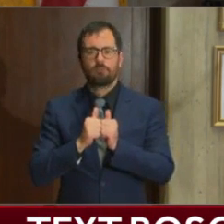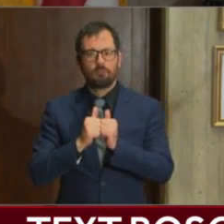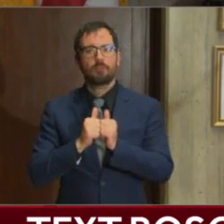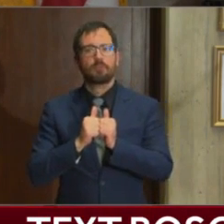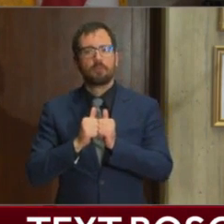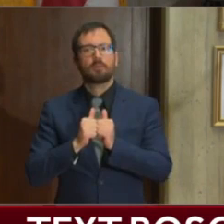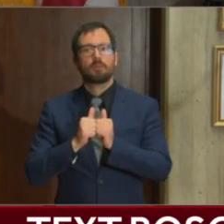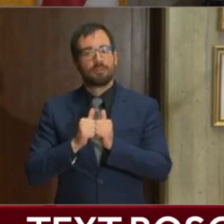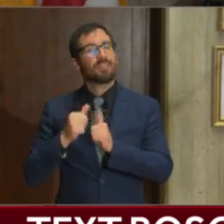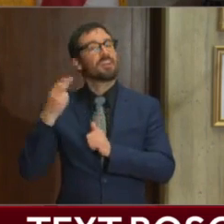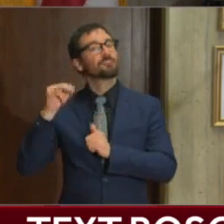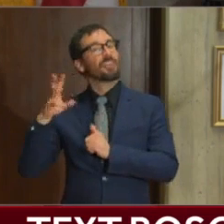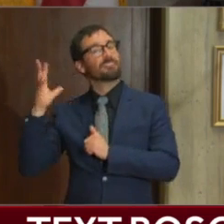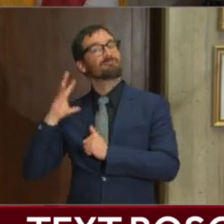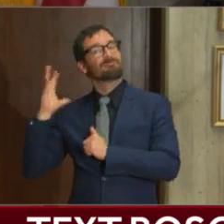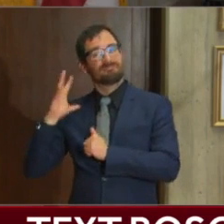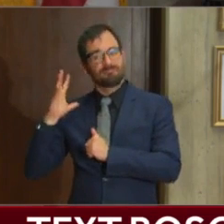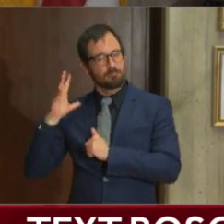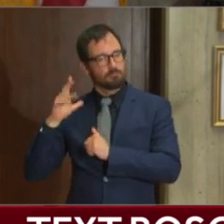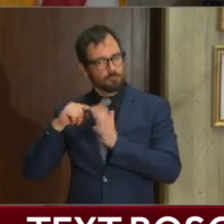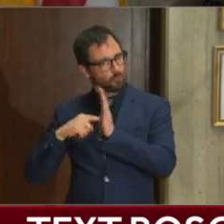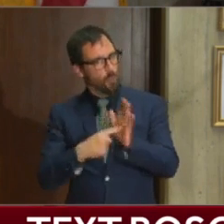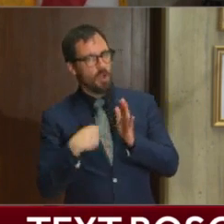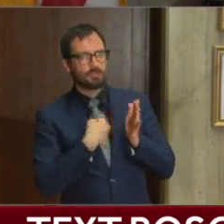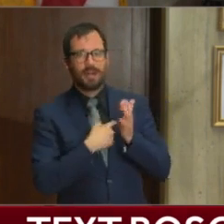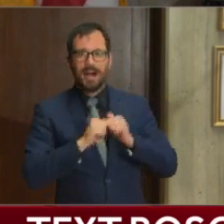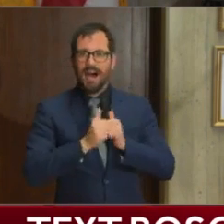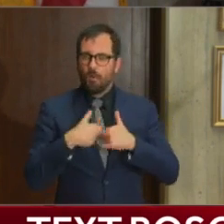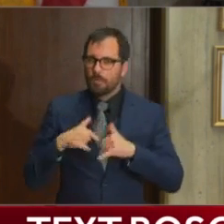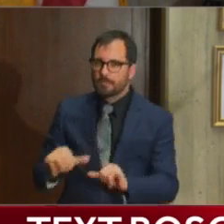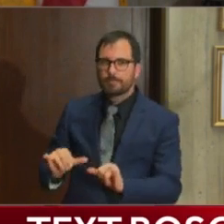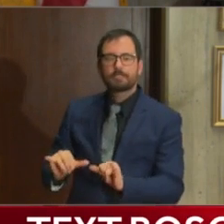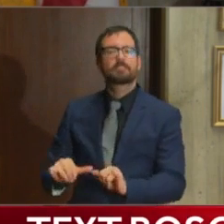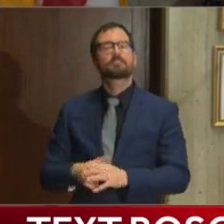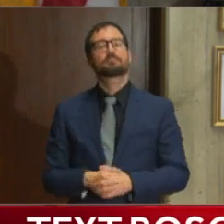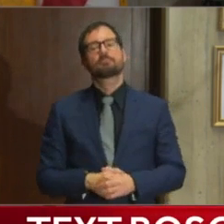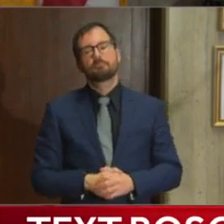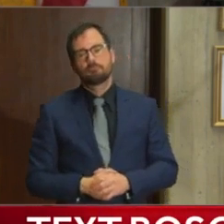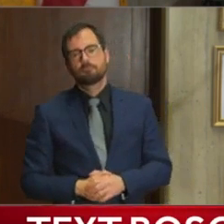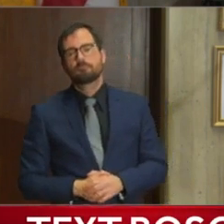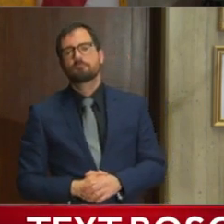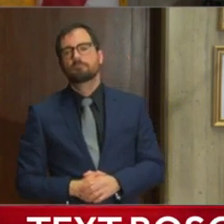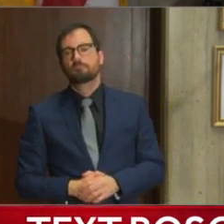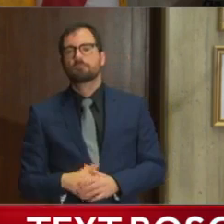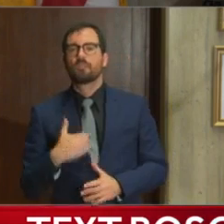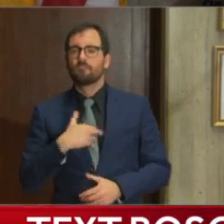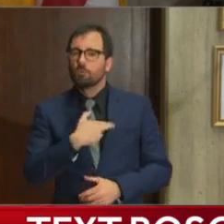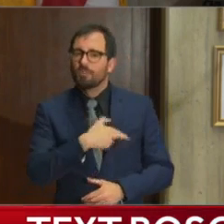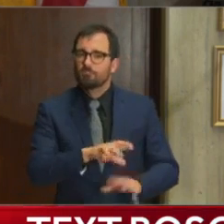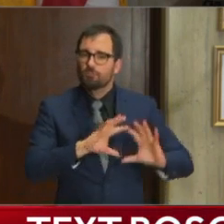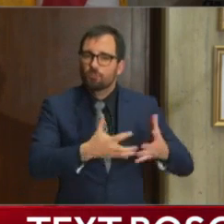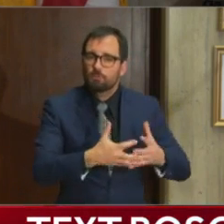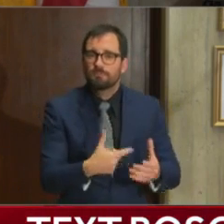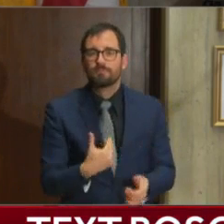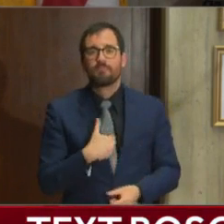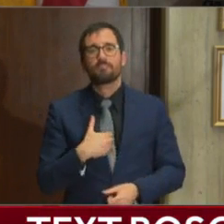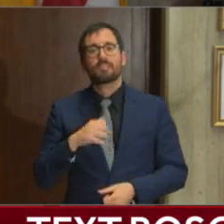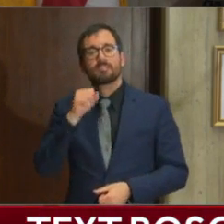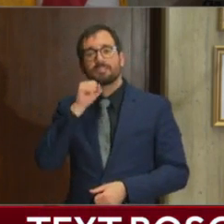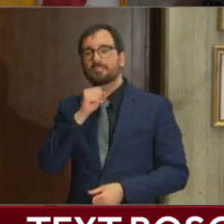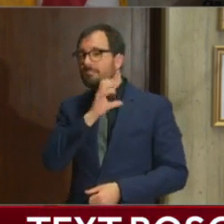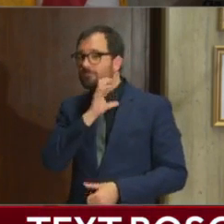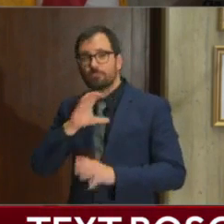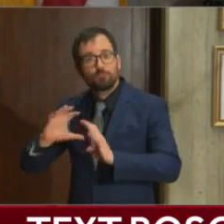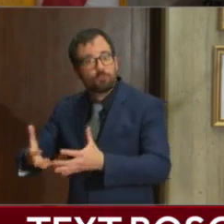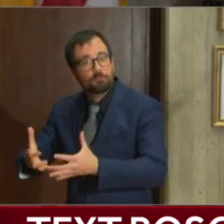faith. We are the seniors who paved the way for all of us. We are a city of miracles and comebacks. There's nothing